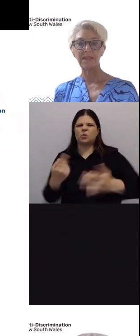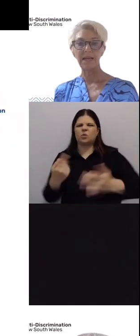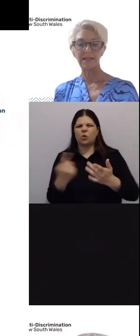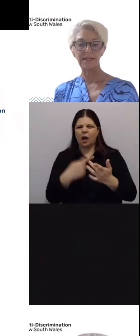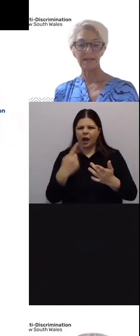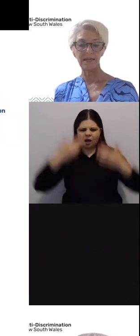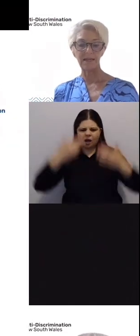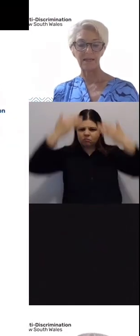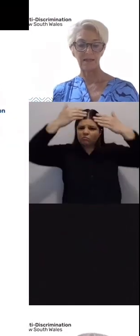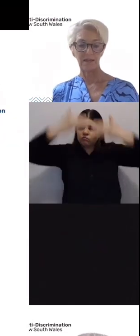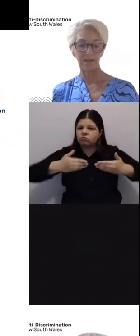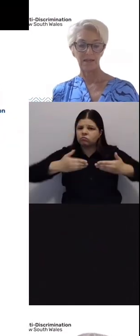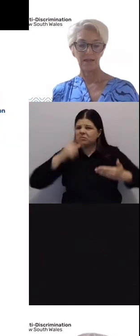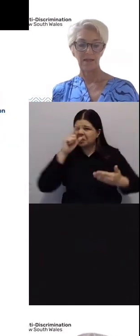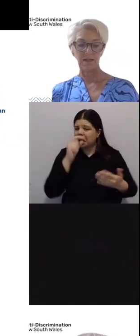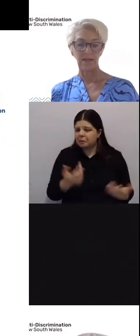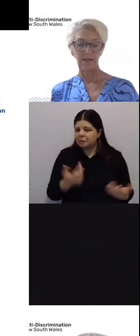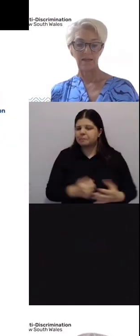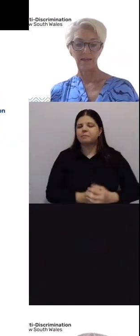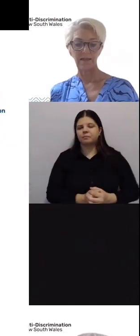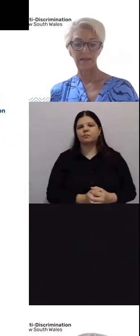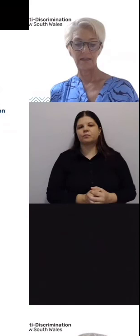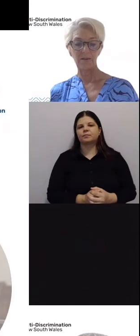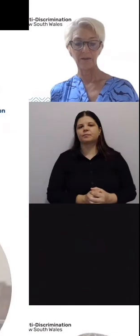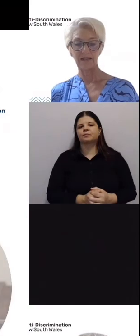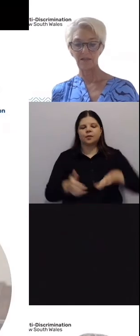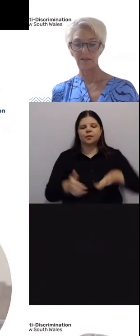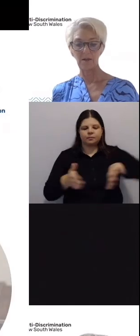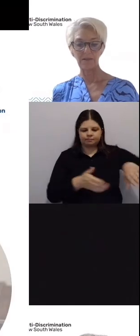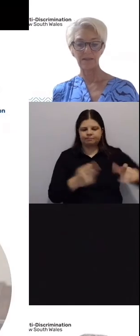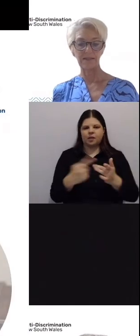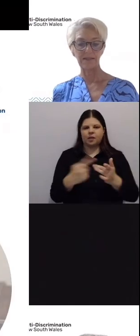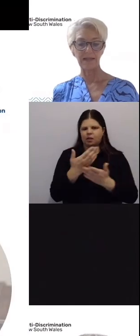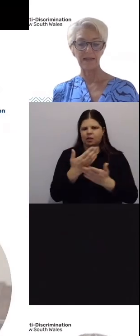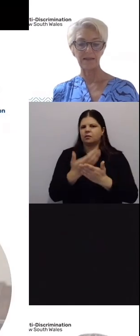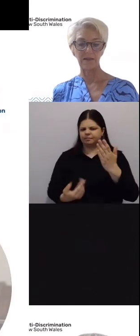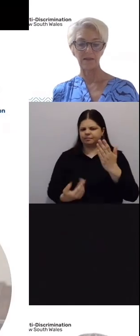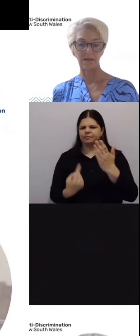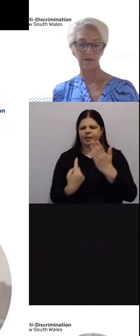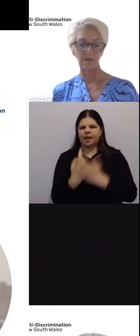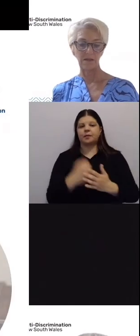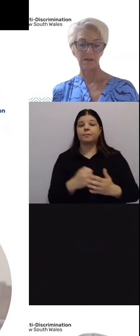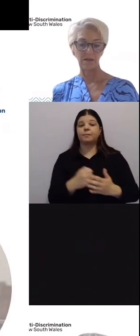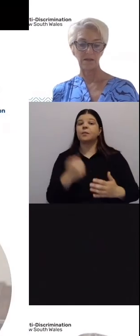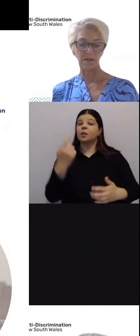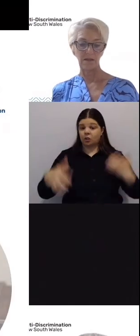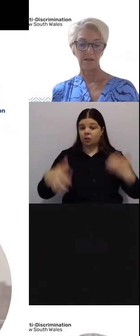My next case study is a complaint that was conciliated